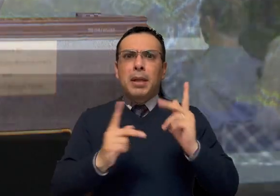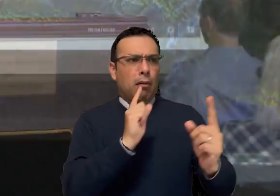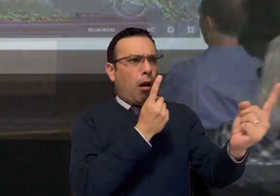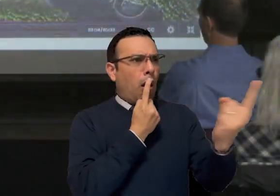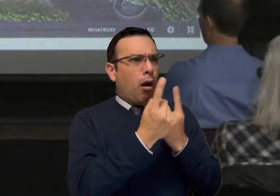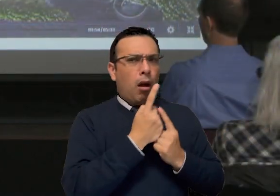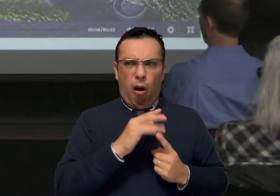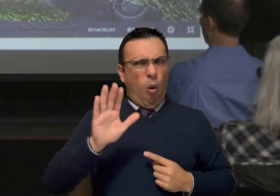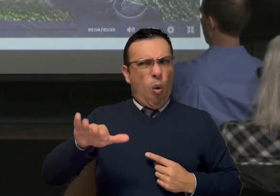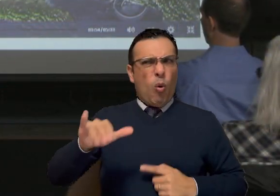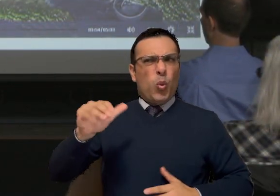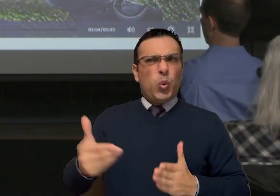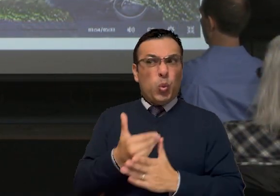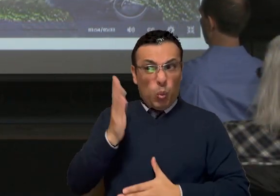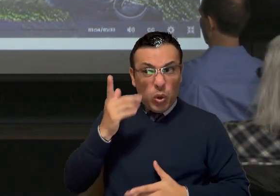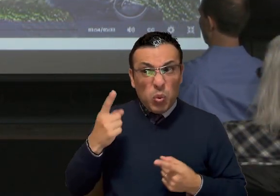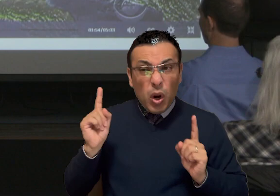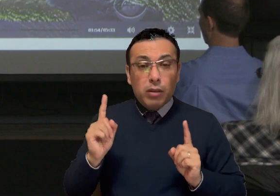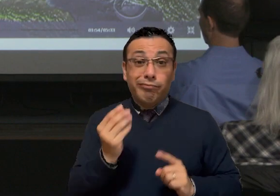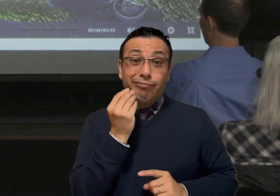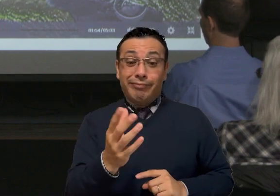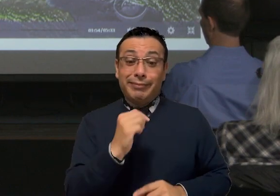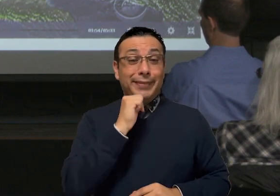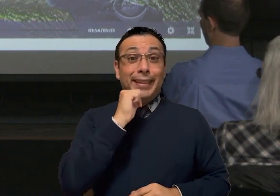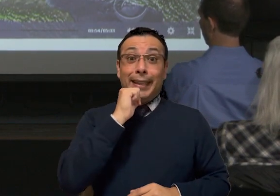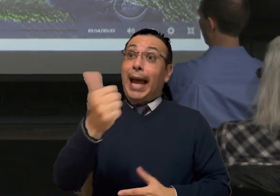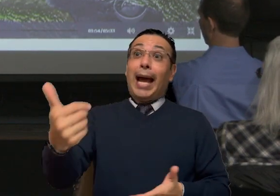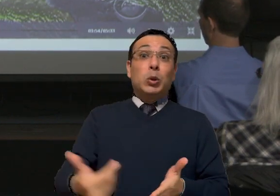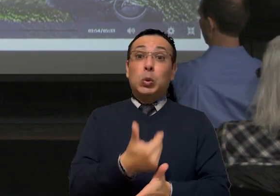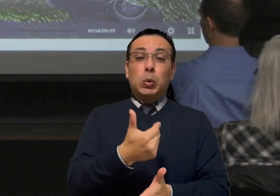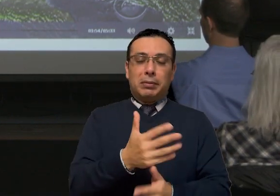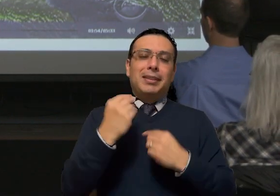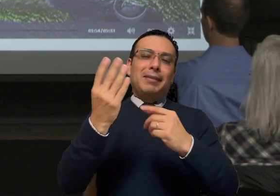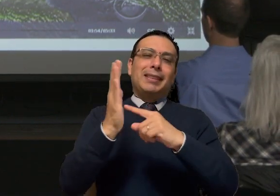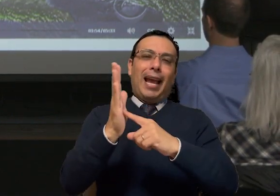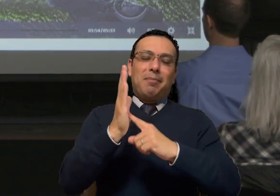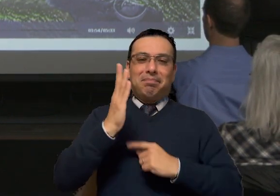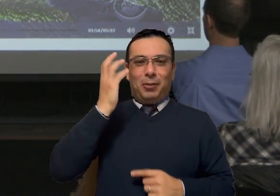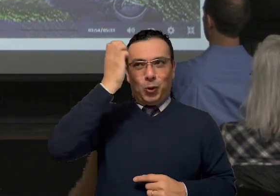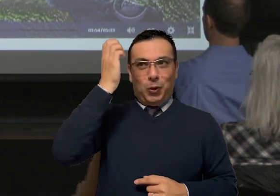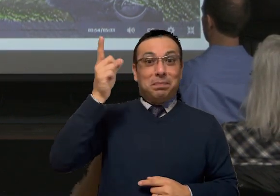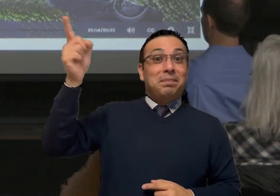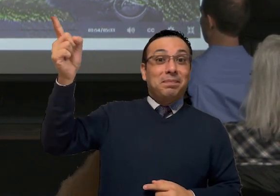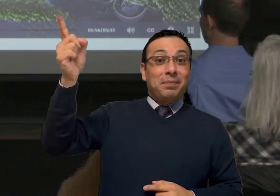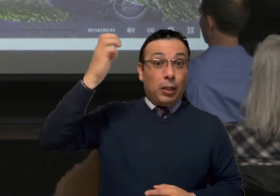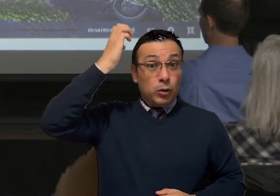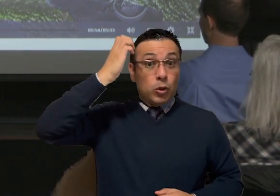new technology. Is it going to work? It's not new. Europe, for instance,